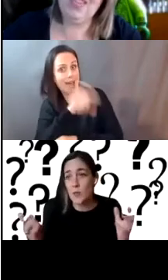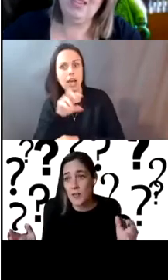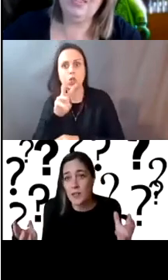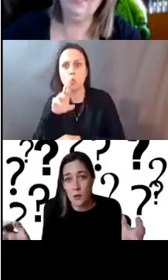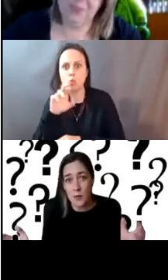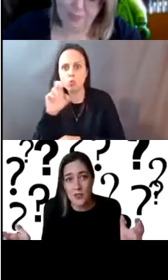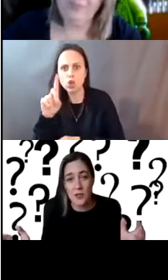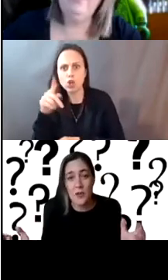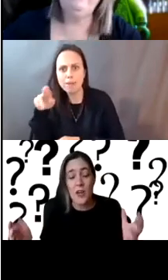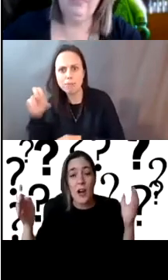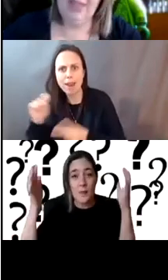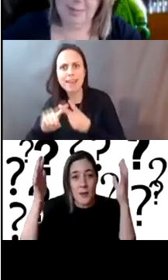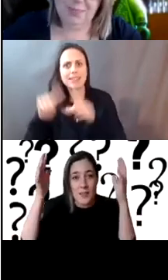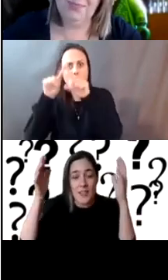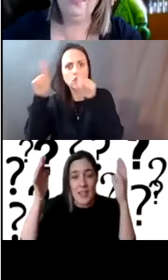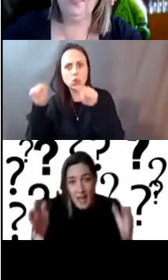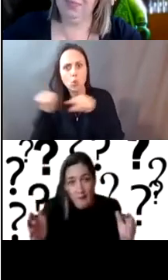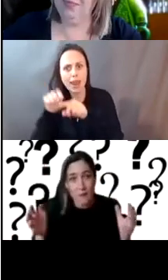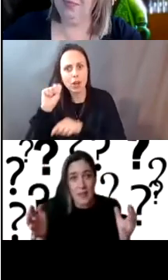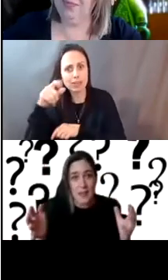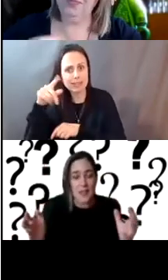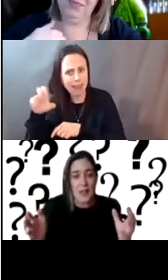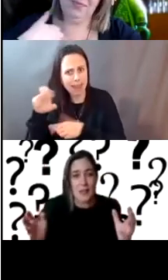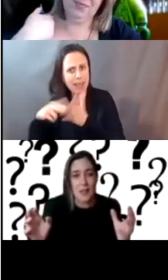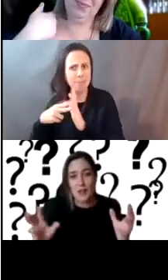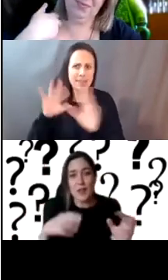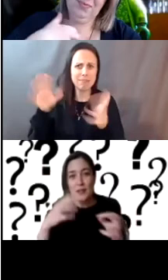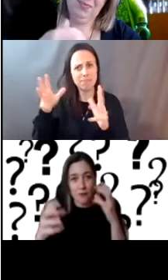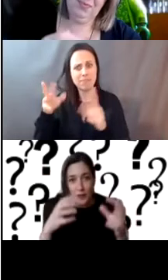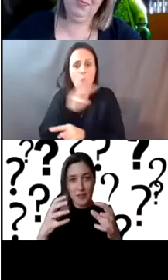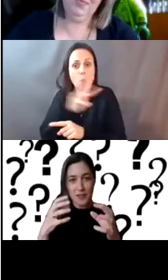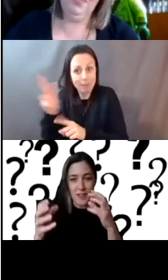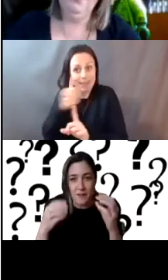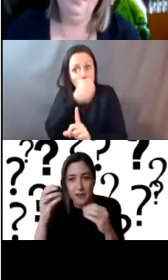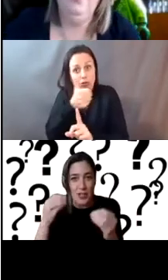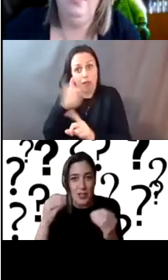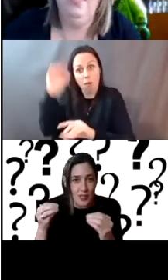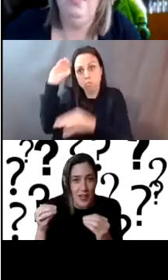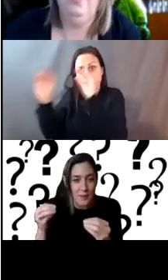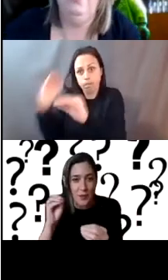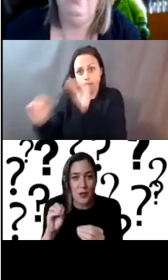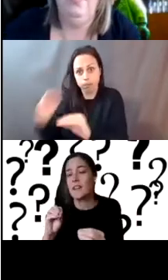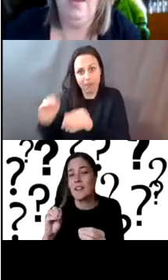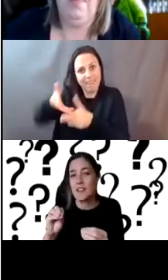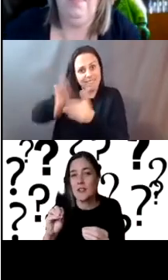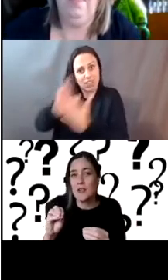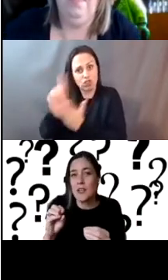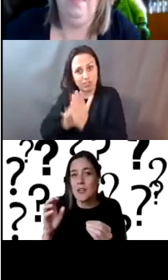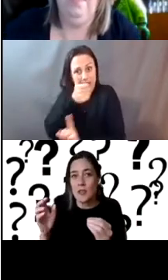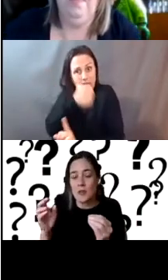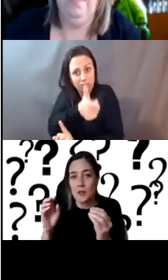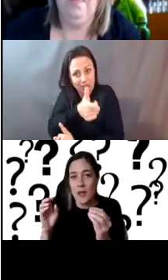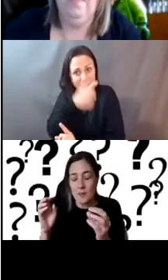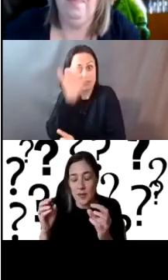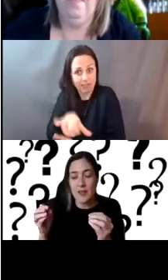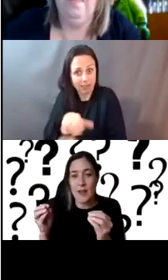Squarespace, Wix, a whole bunch of them are basically half-baked sites that you get to fill in and finish the design and put your content into.